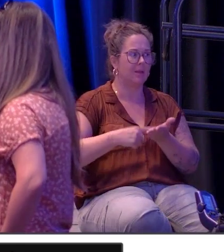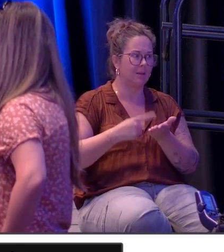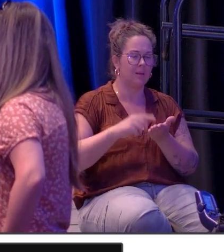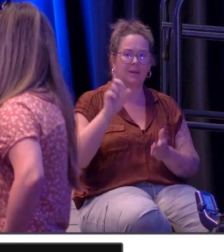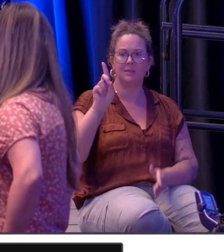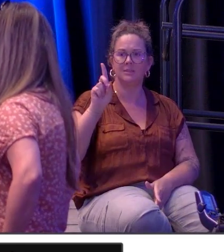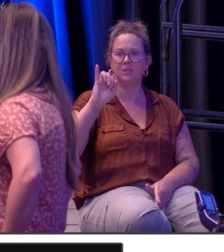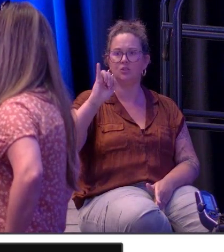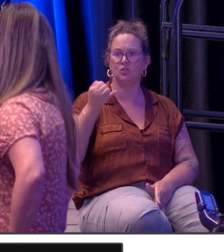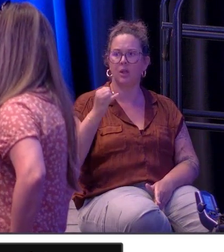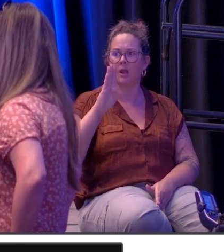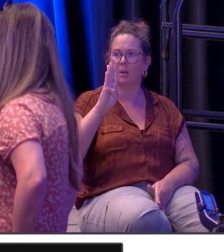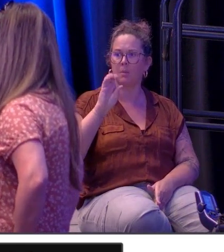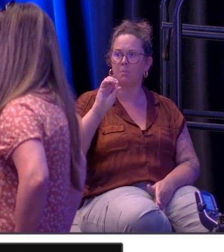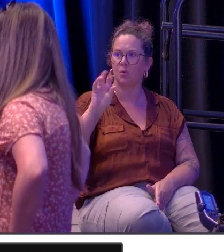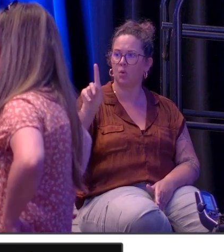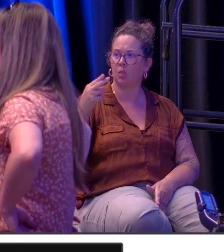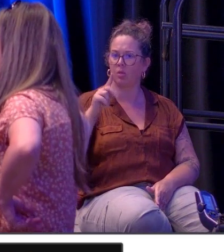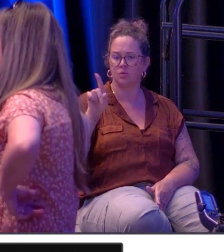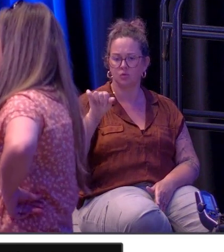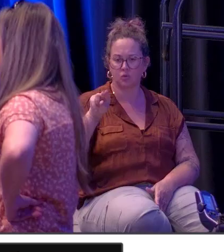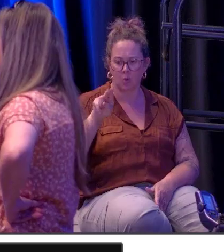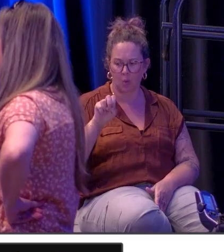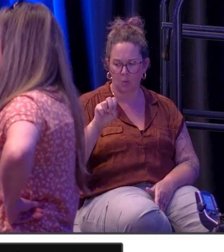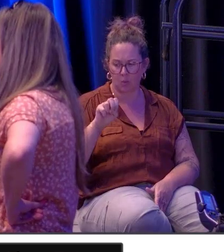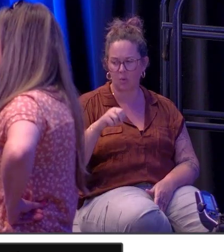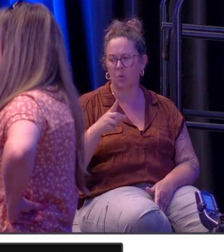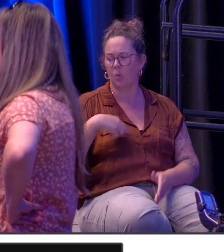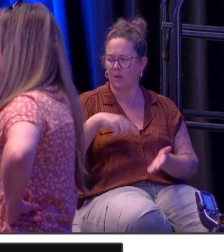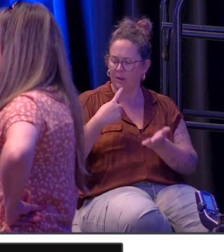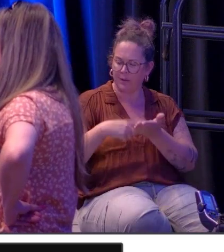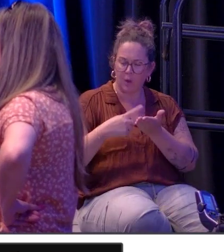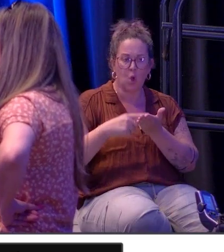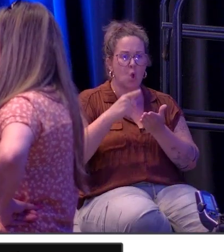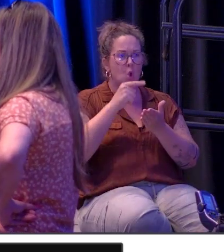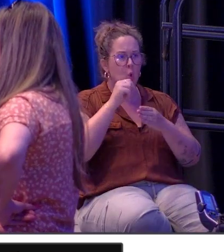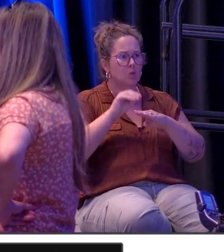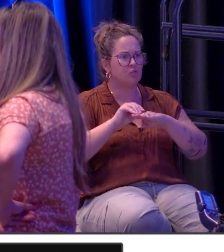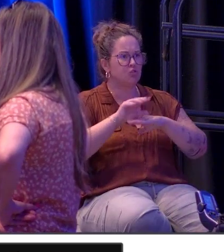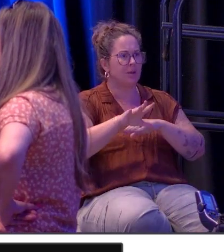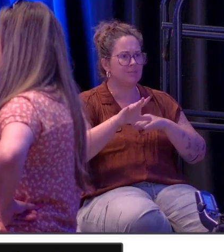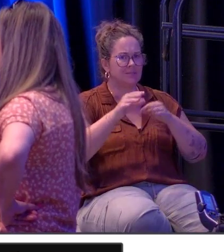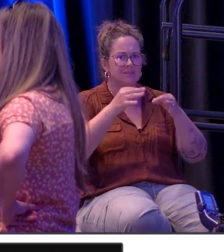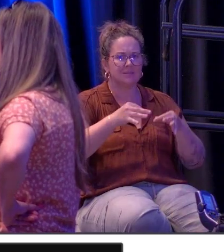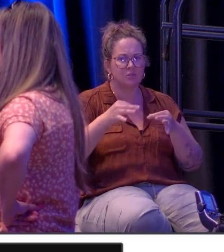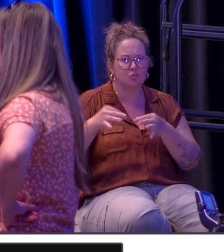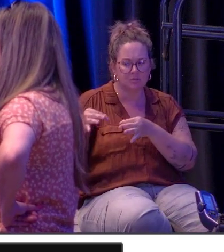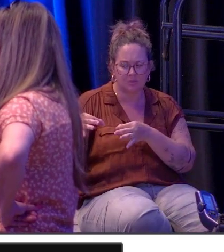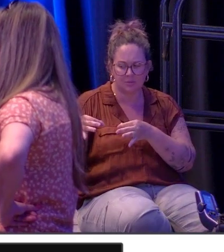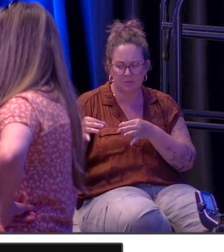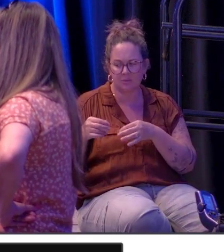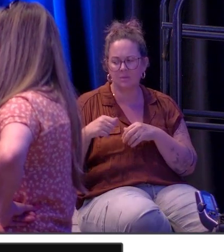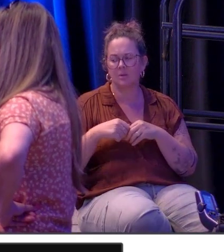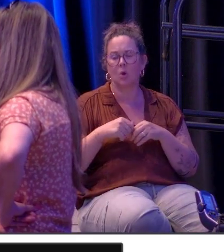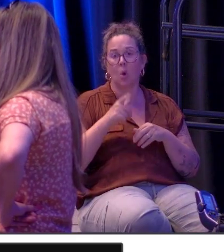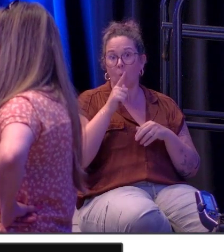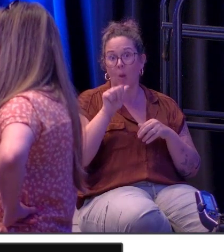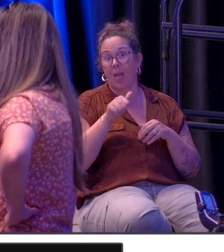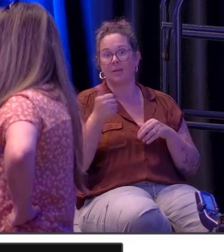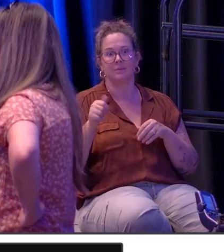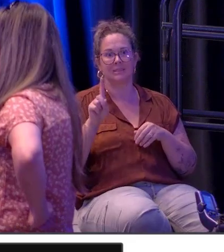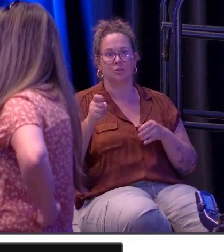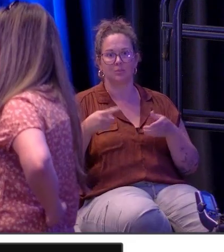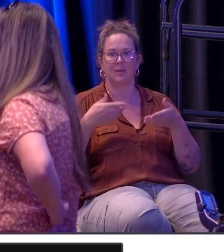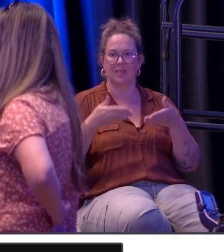decisions and who else should be. And one of the things that I shared and we discussed was the fact that